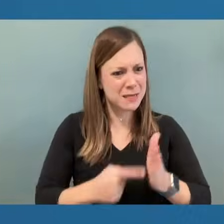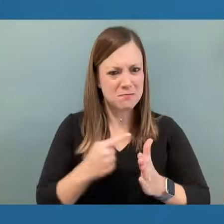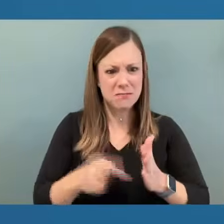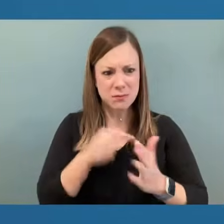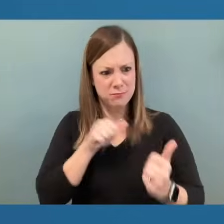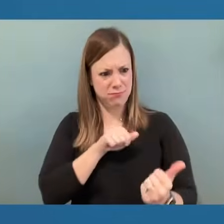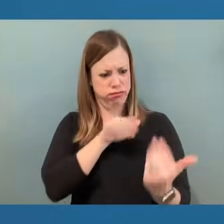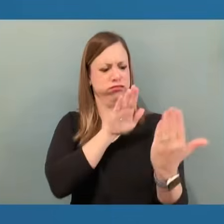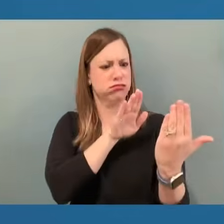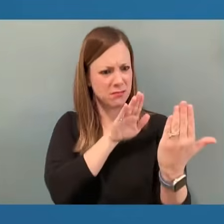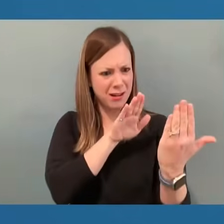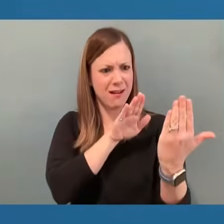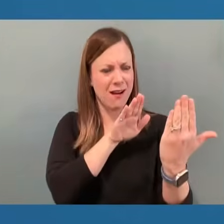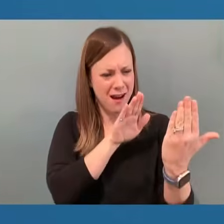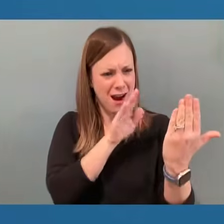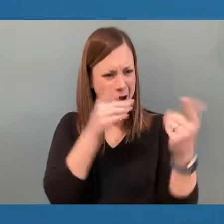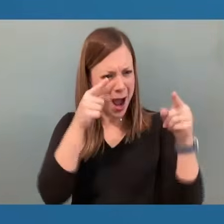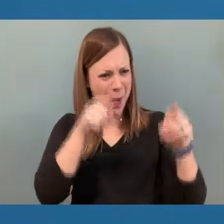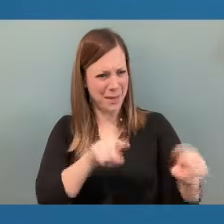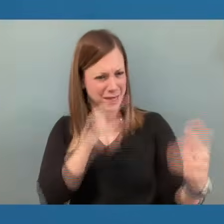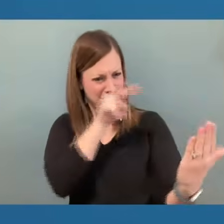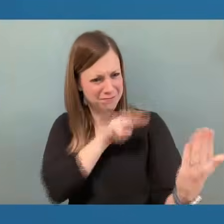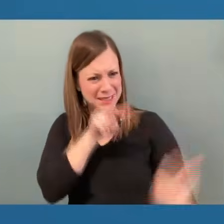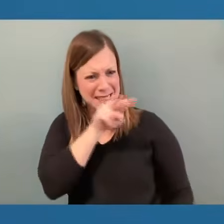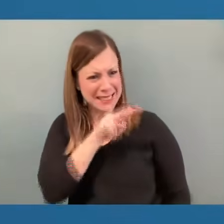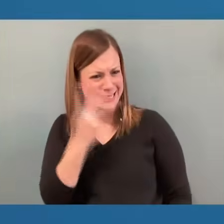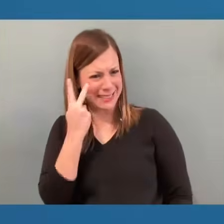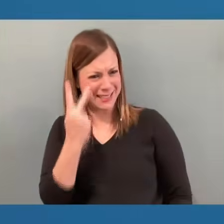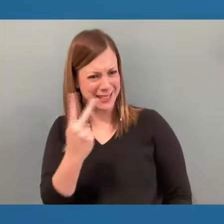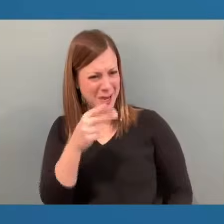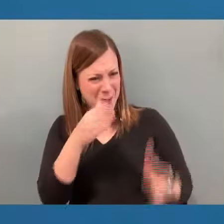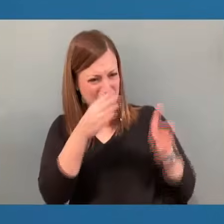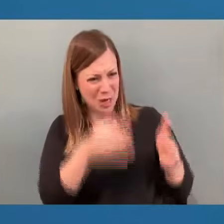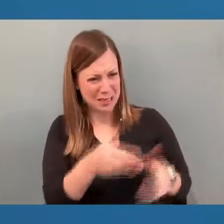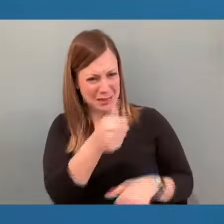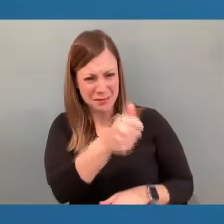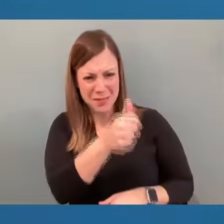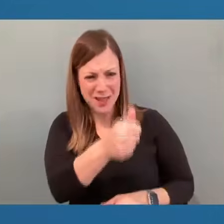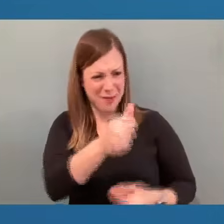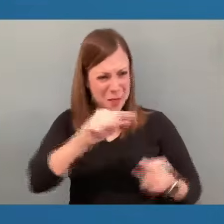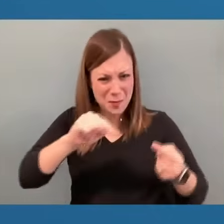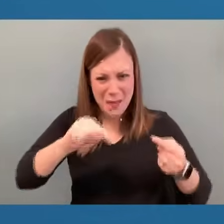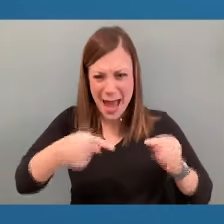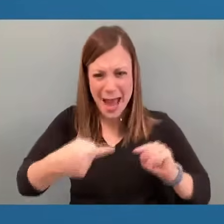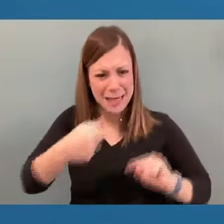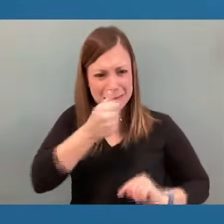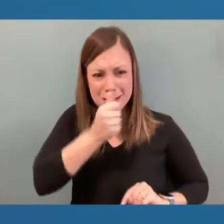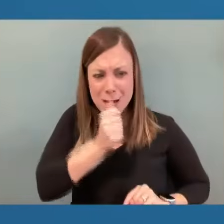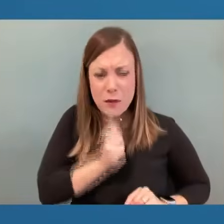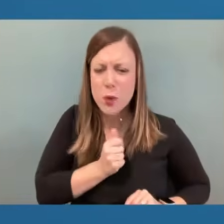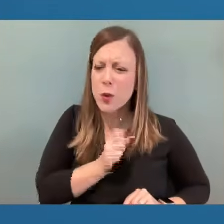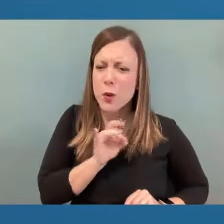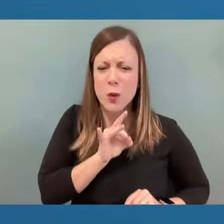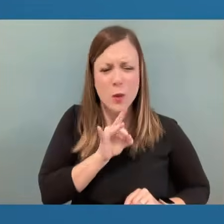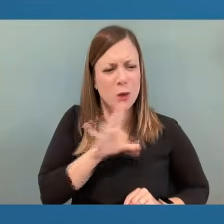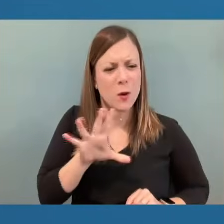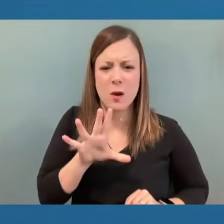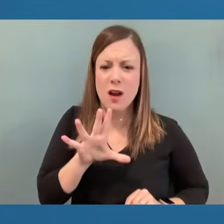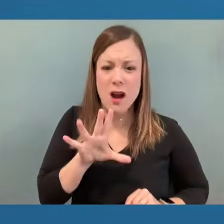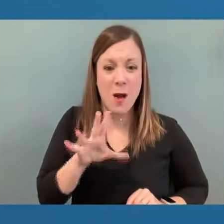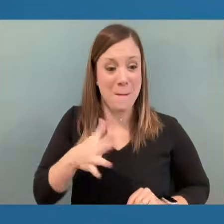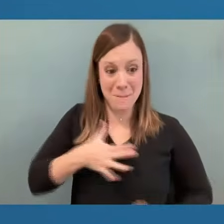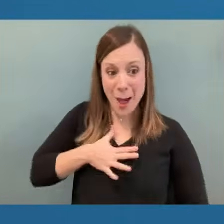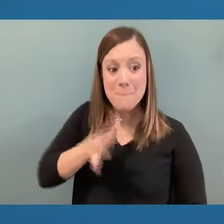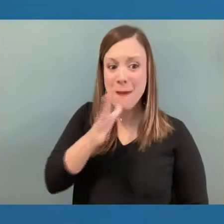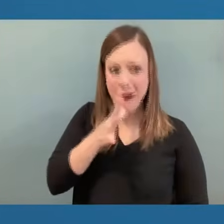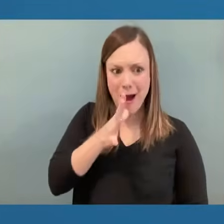about, and when you see them in pain, you just want it to end. This happened with my own mother, a vibrant woman